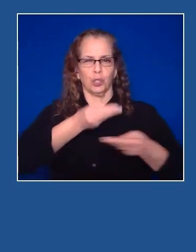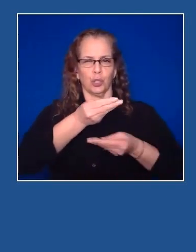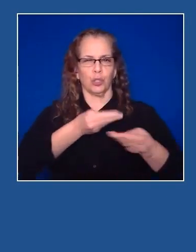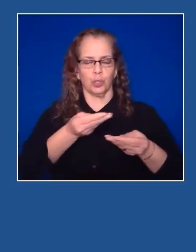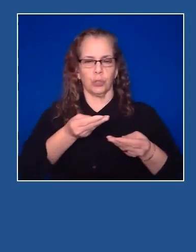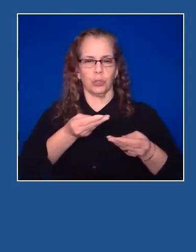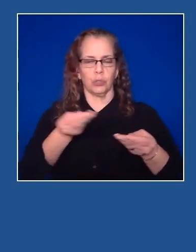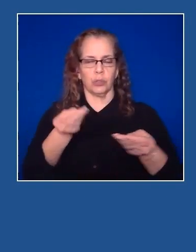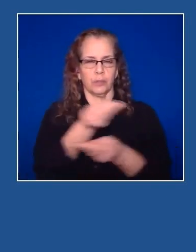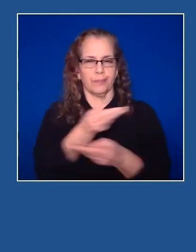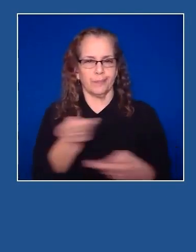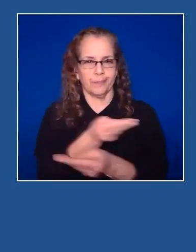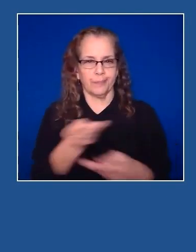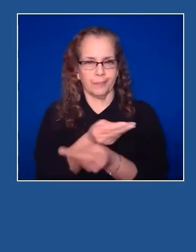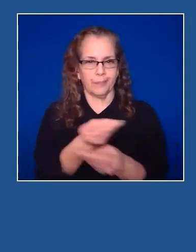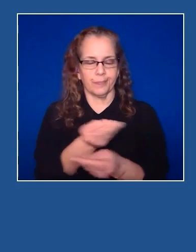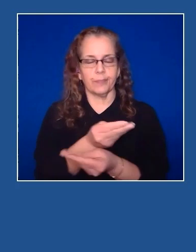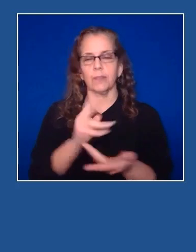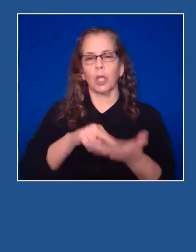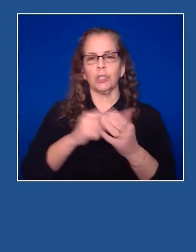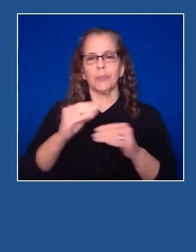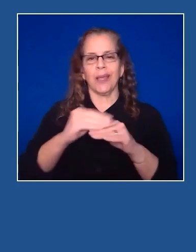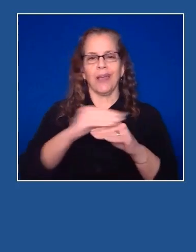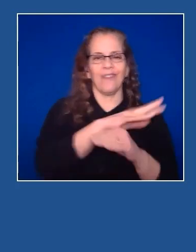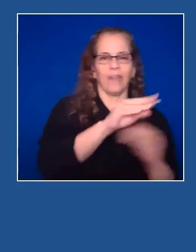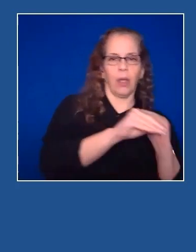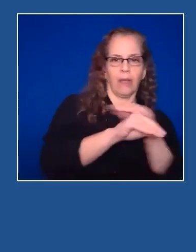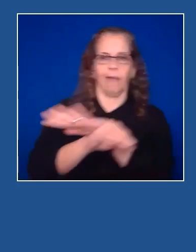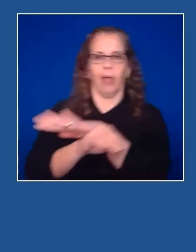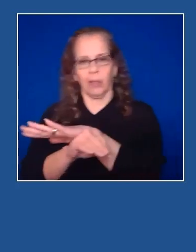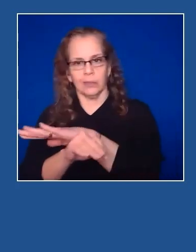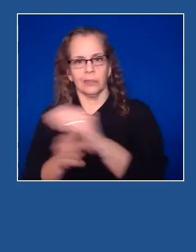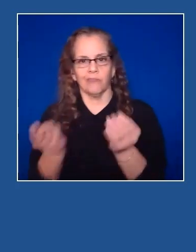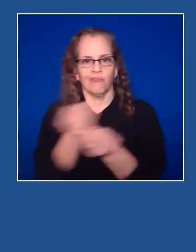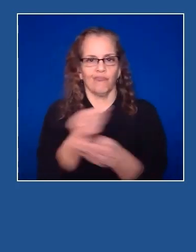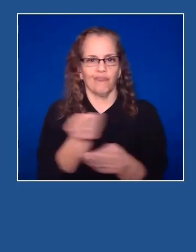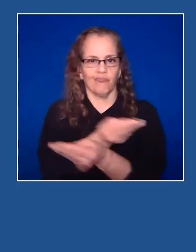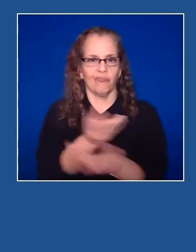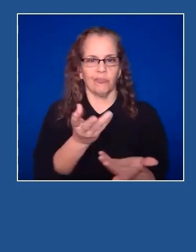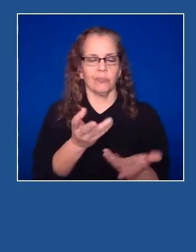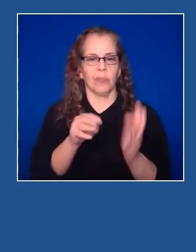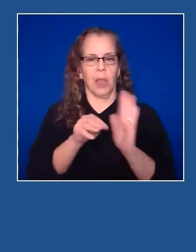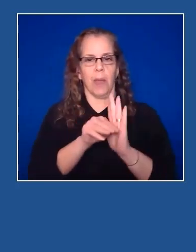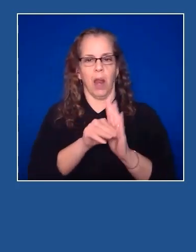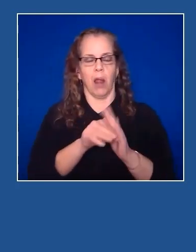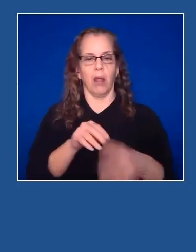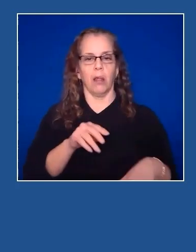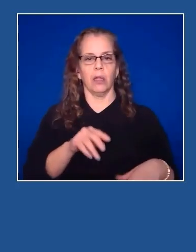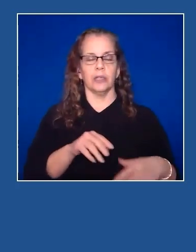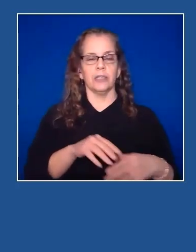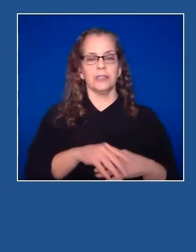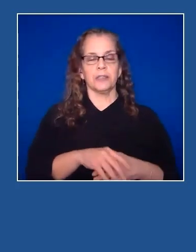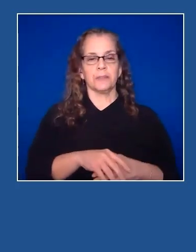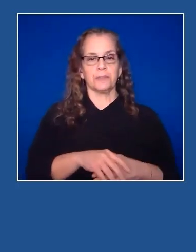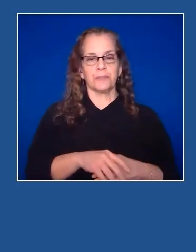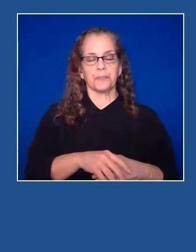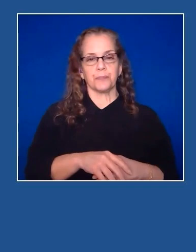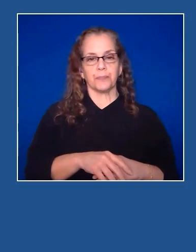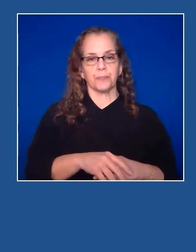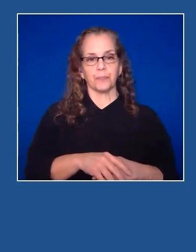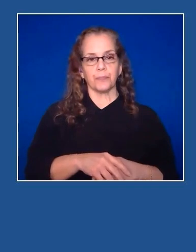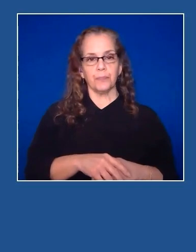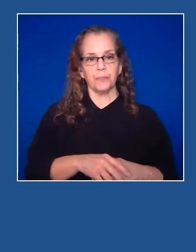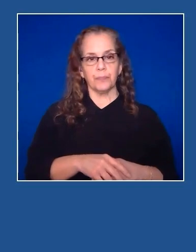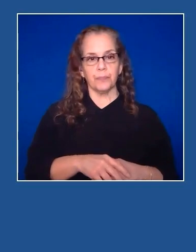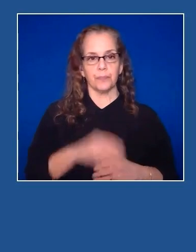that what I do affects you, what you do affects me, right? We started out there, a little while ago. So this is what